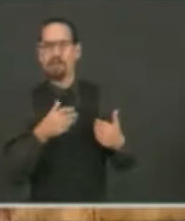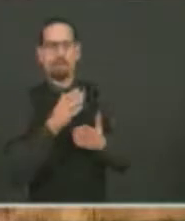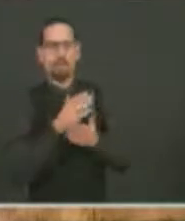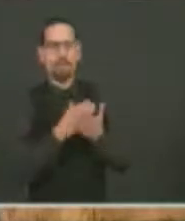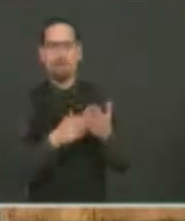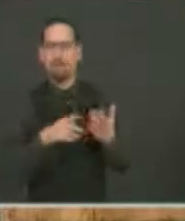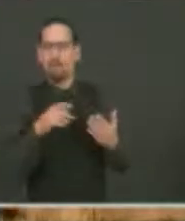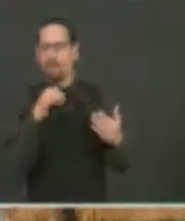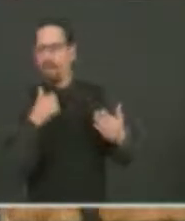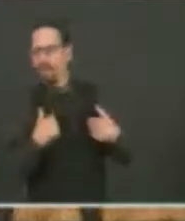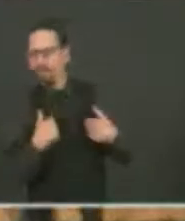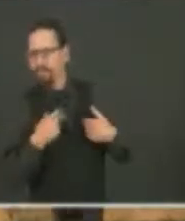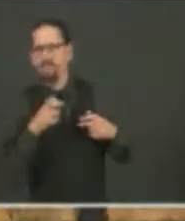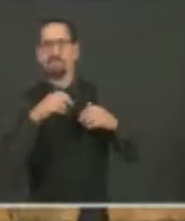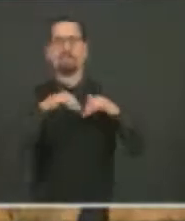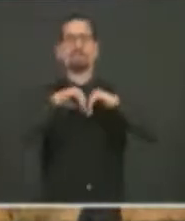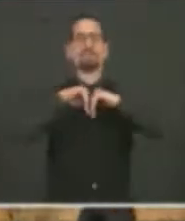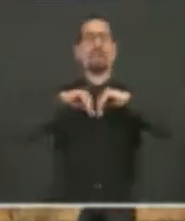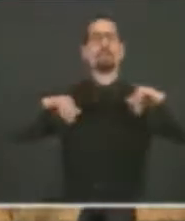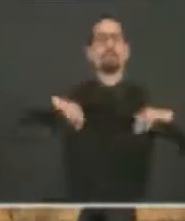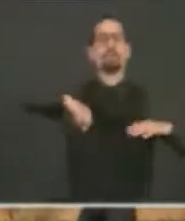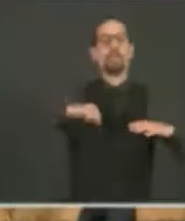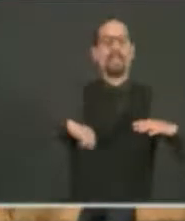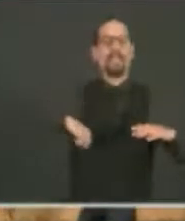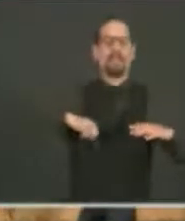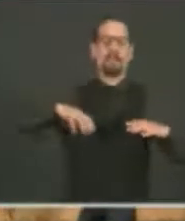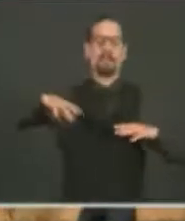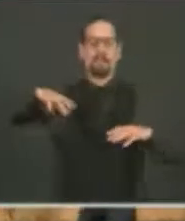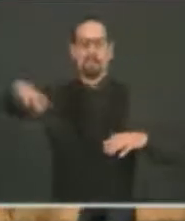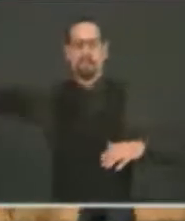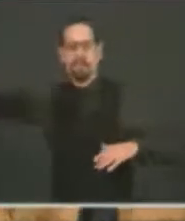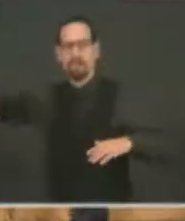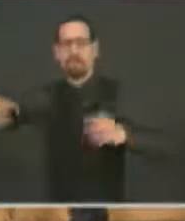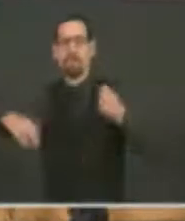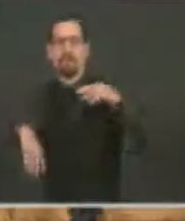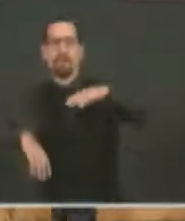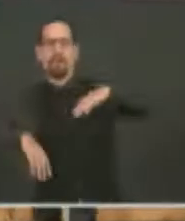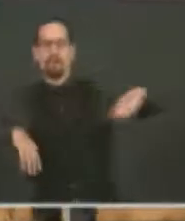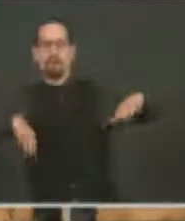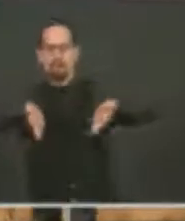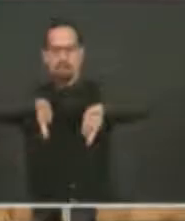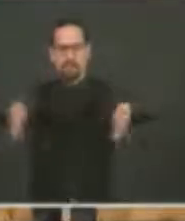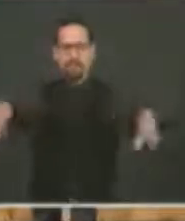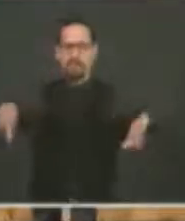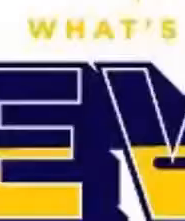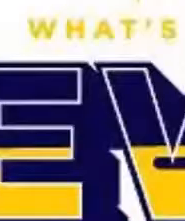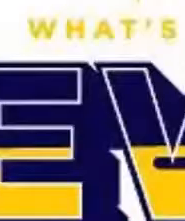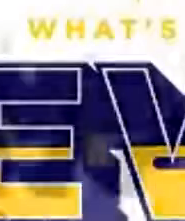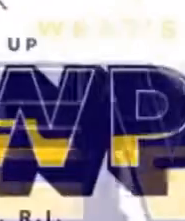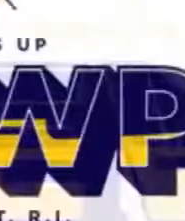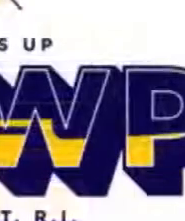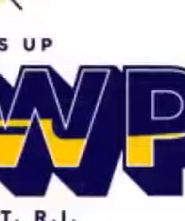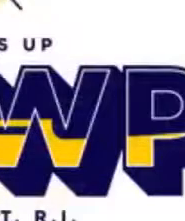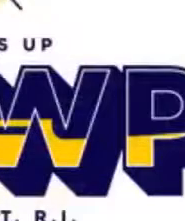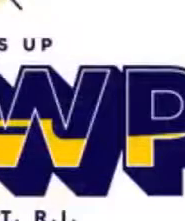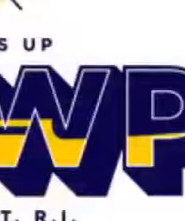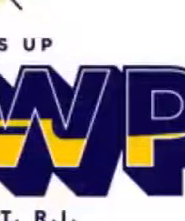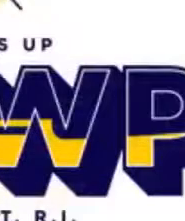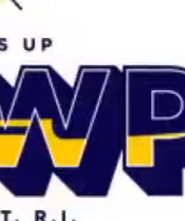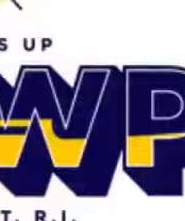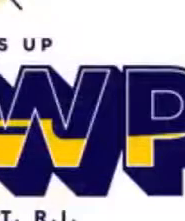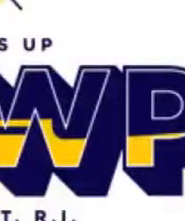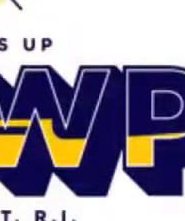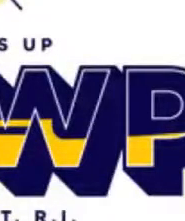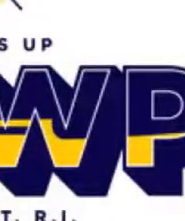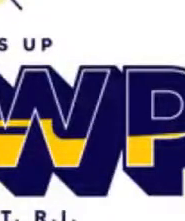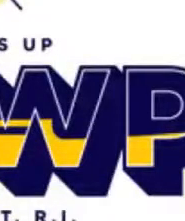have a separate wing. And the governor can answer as well. I just didn't think there'd be mixing of patients, mixing of COVID patients with